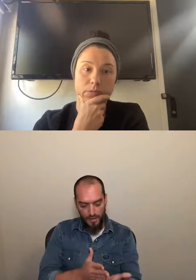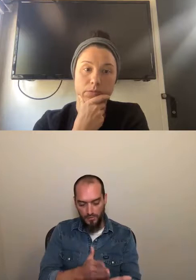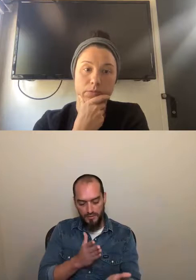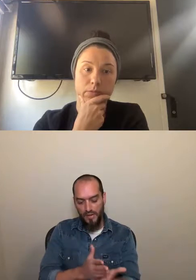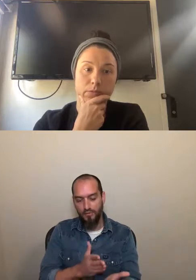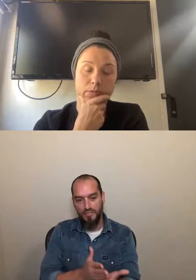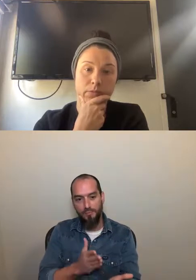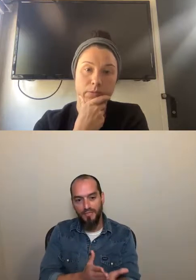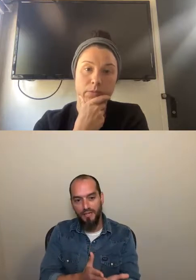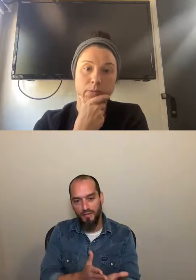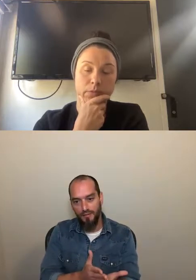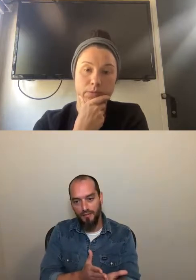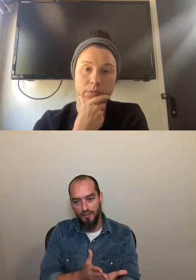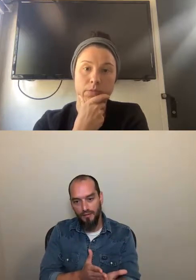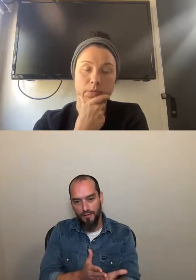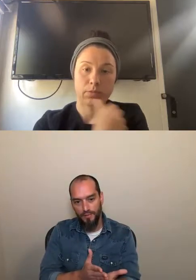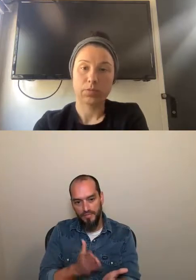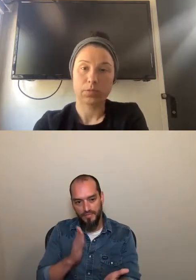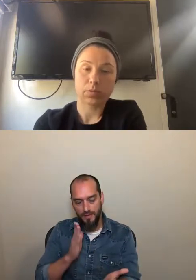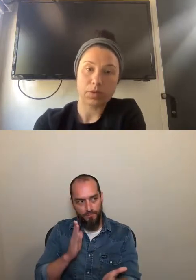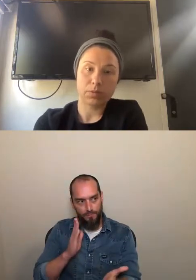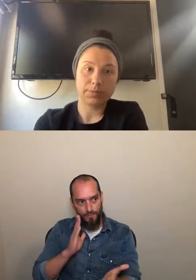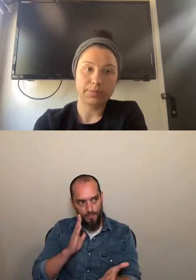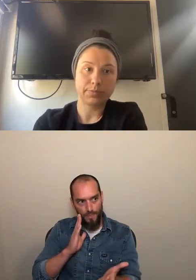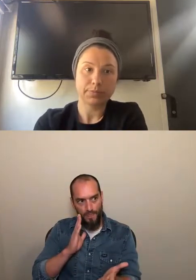that documents every step I take. Because